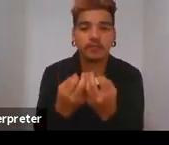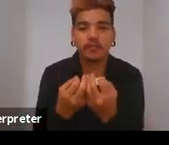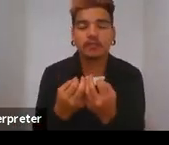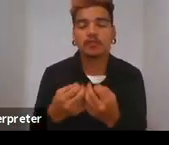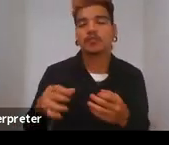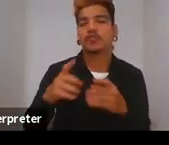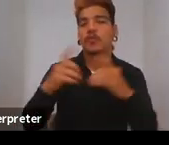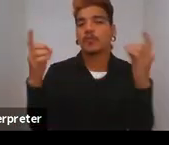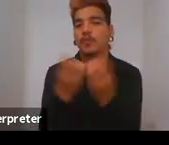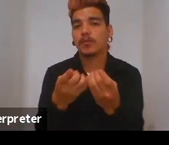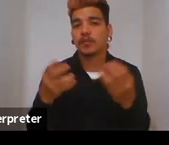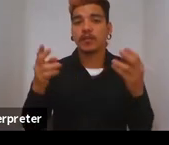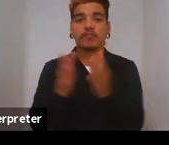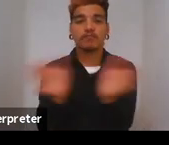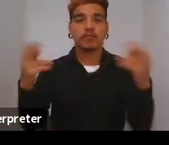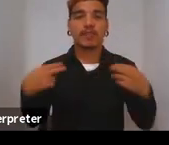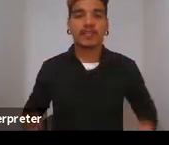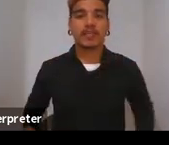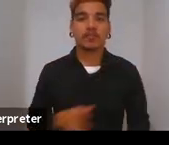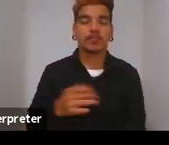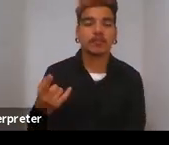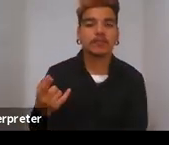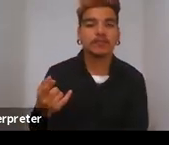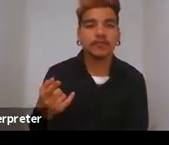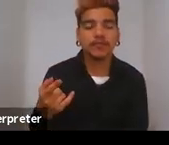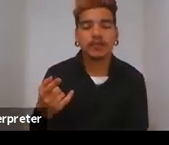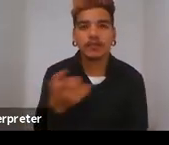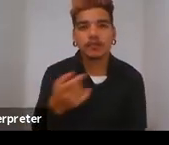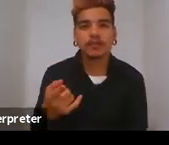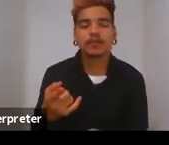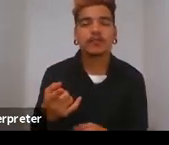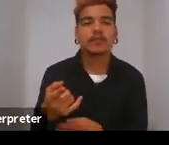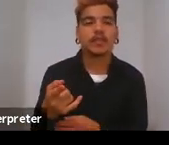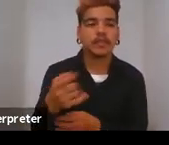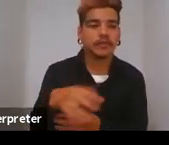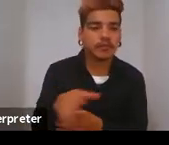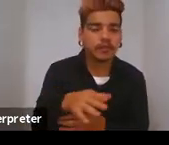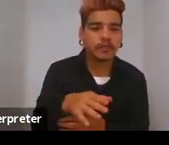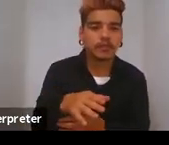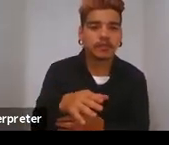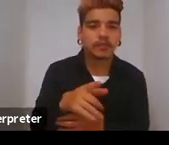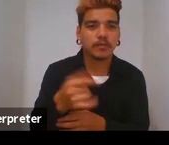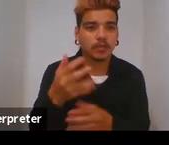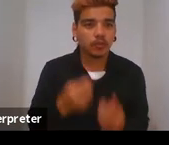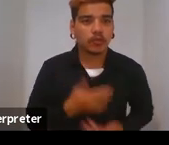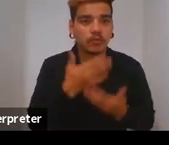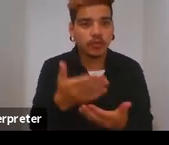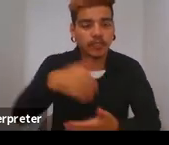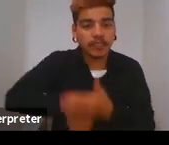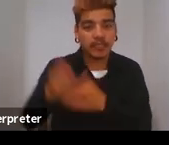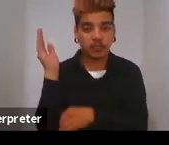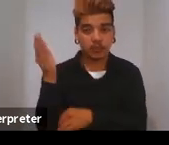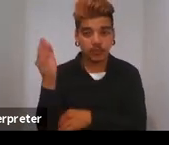of Health and Human Services. The opinions, findings, conclusions, and recommendations expressed in this publication,